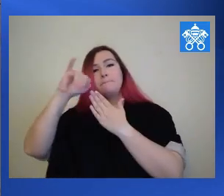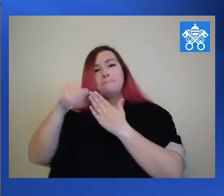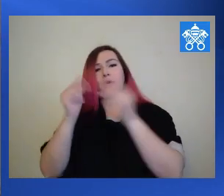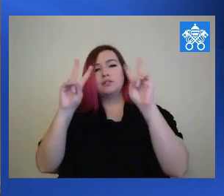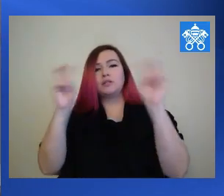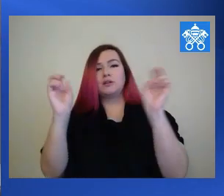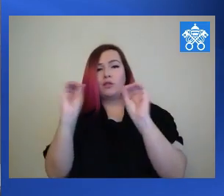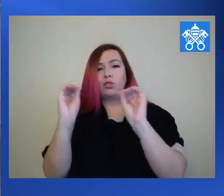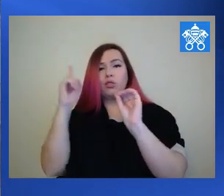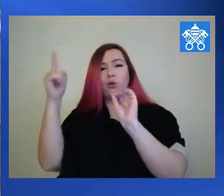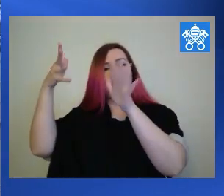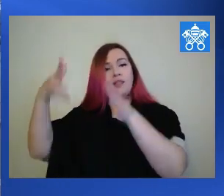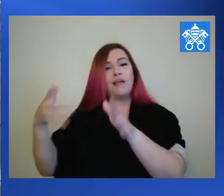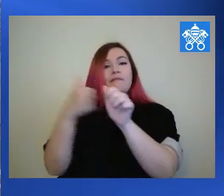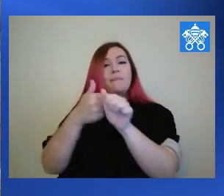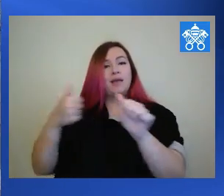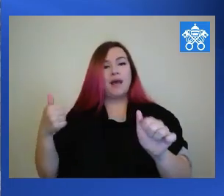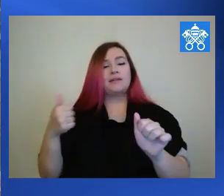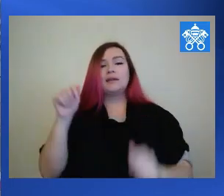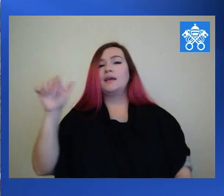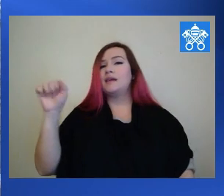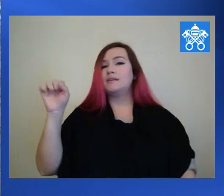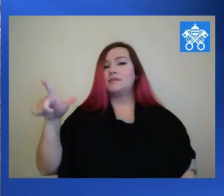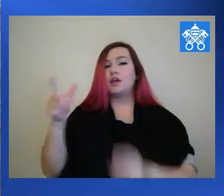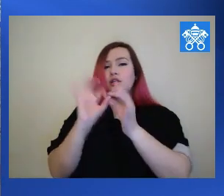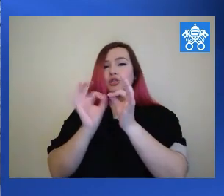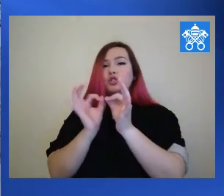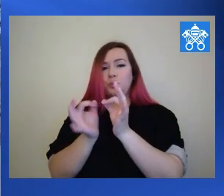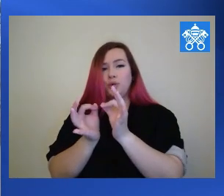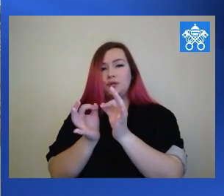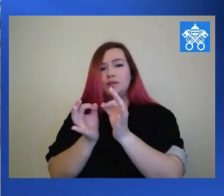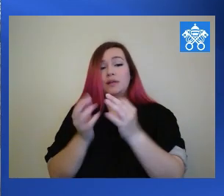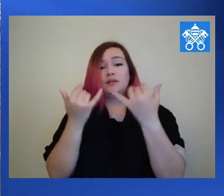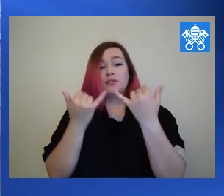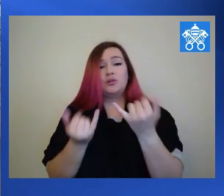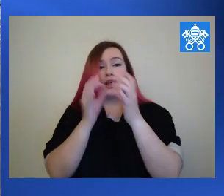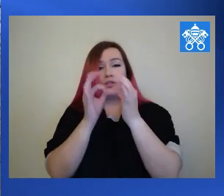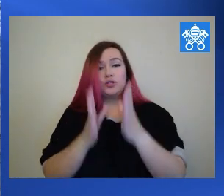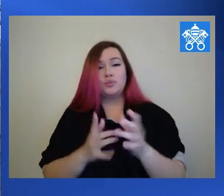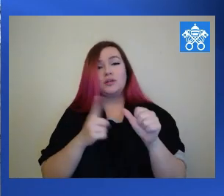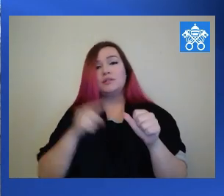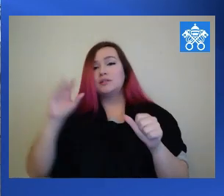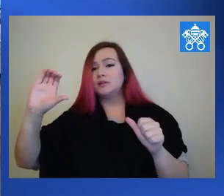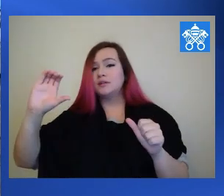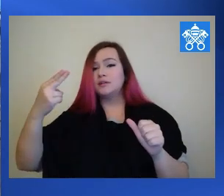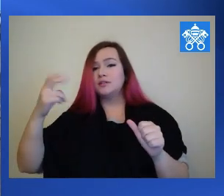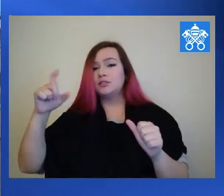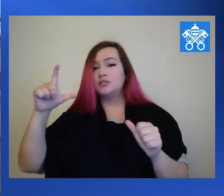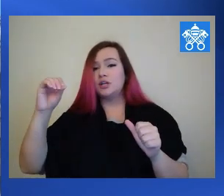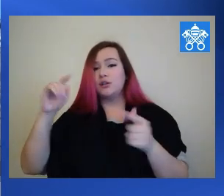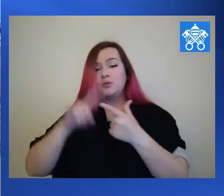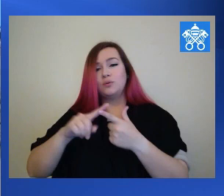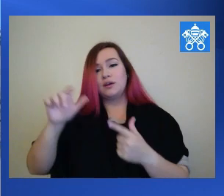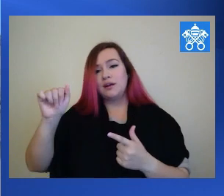our audio technician. And once again, all of our media partners, Catholic TV at Madarshan TV, Catholic Faith